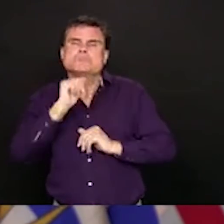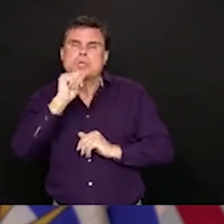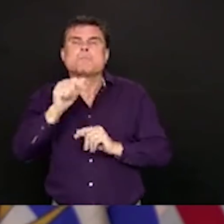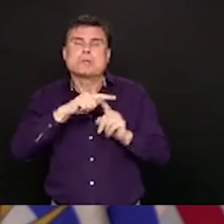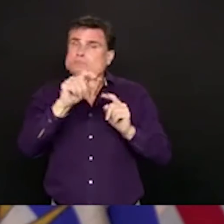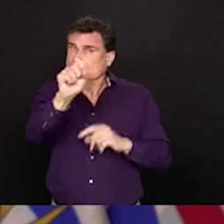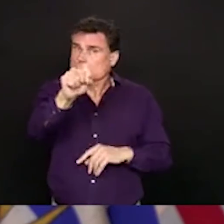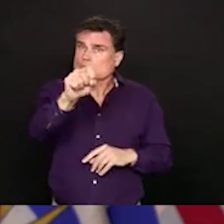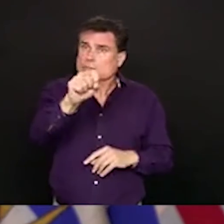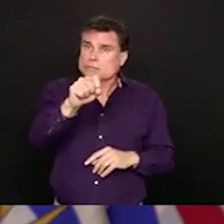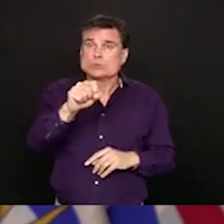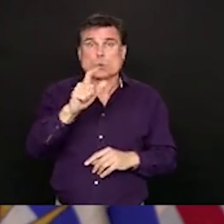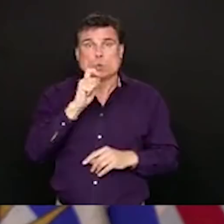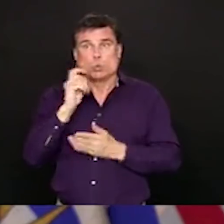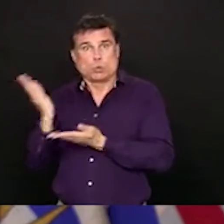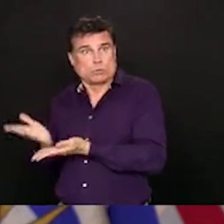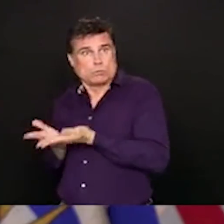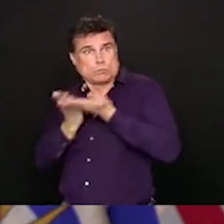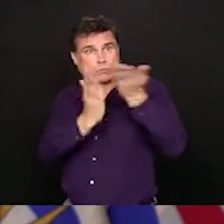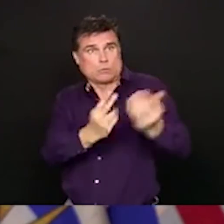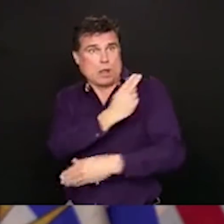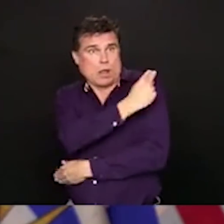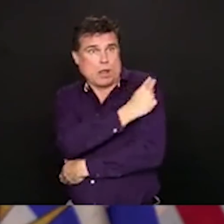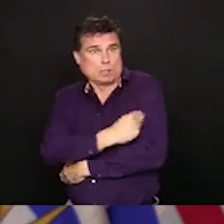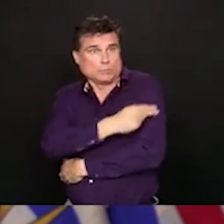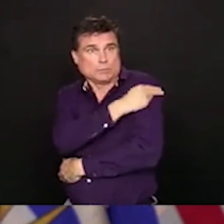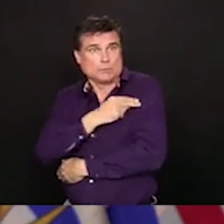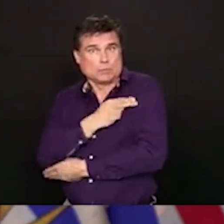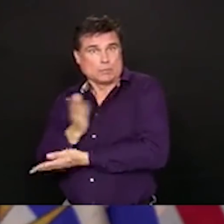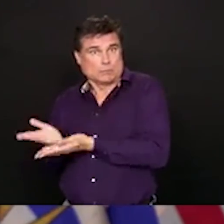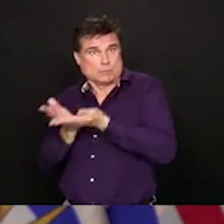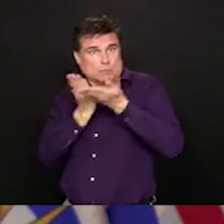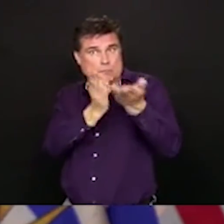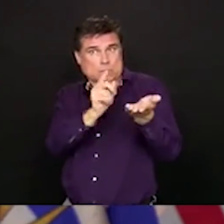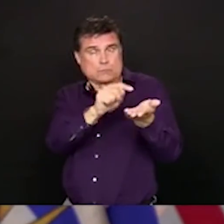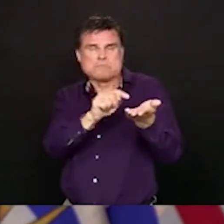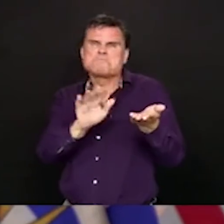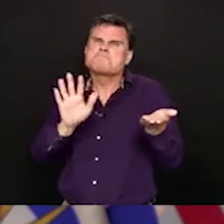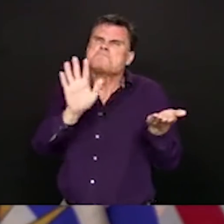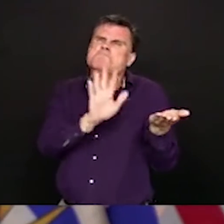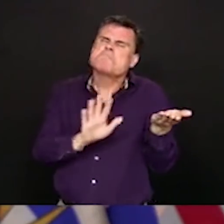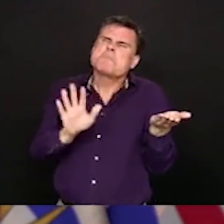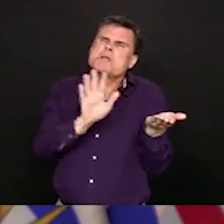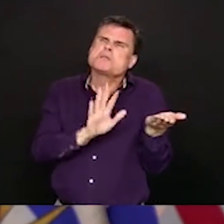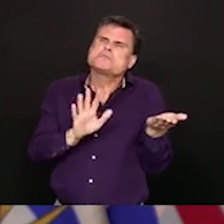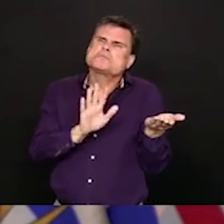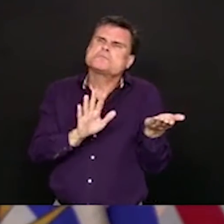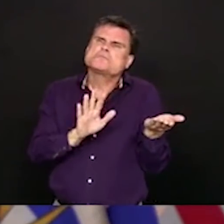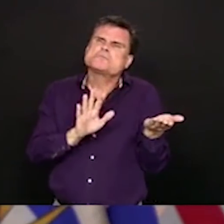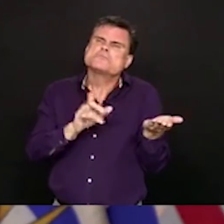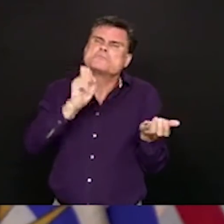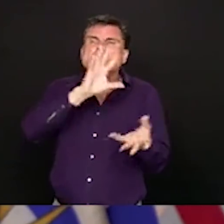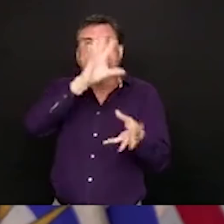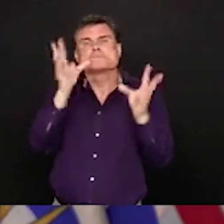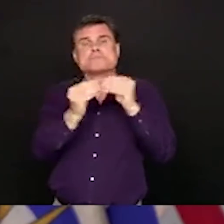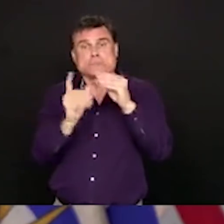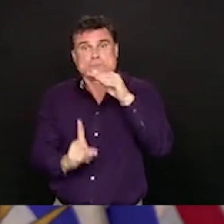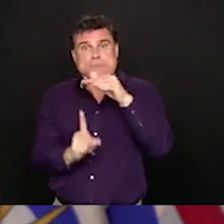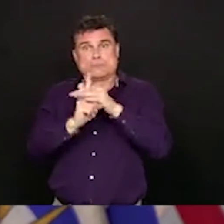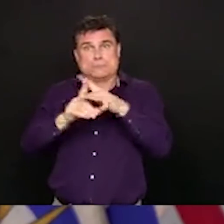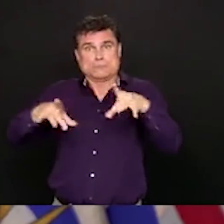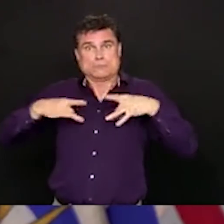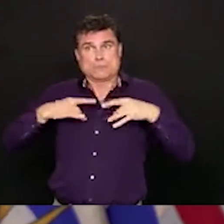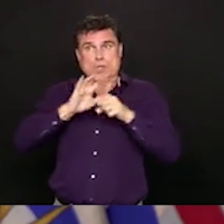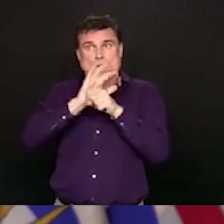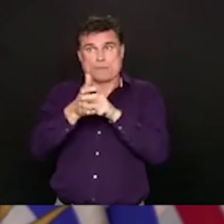about 47% of our overall cases are male, so the majority, 53%, are women. And